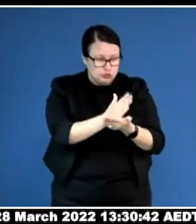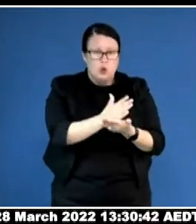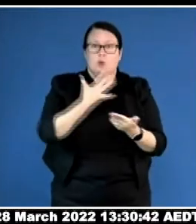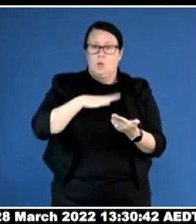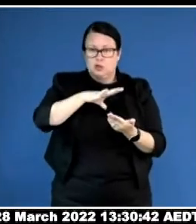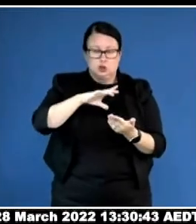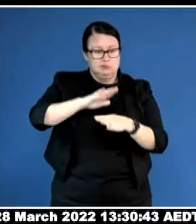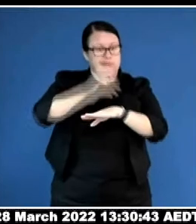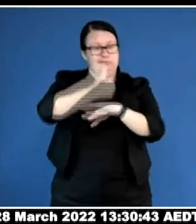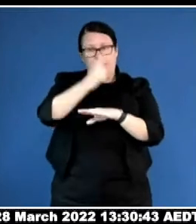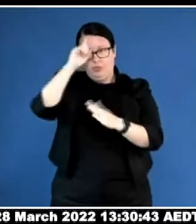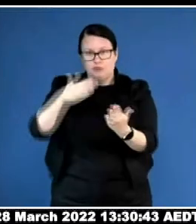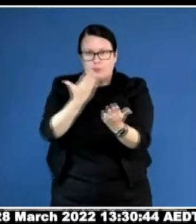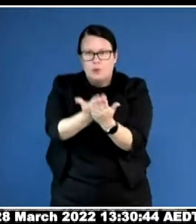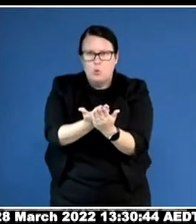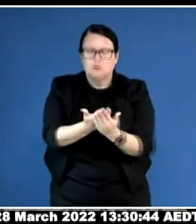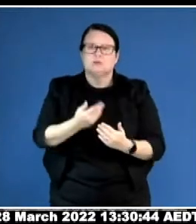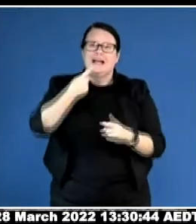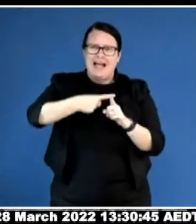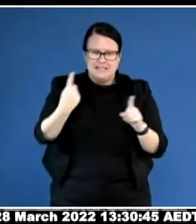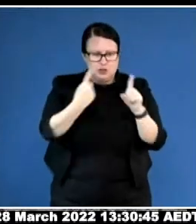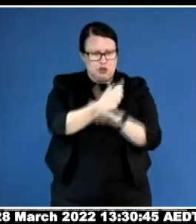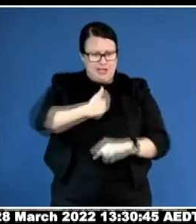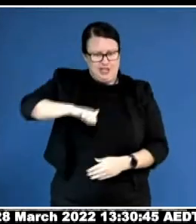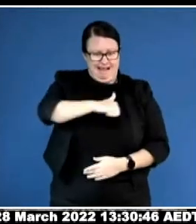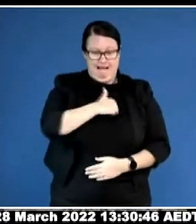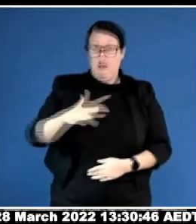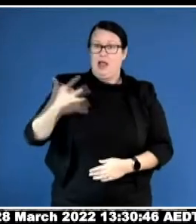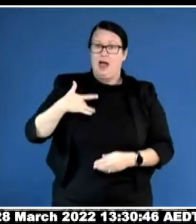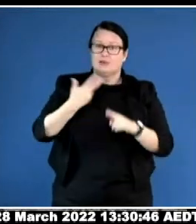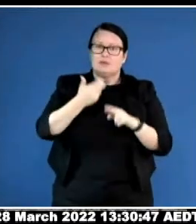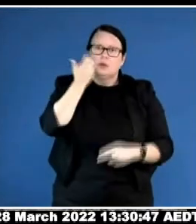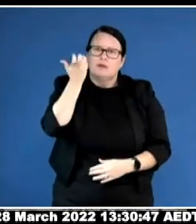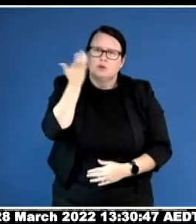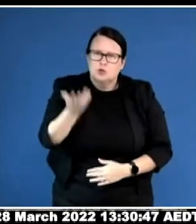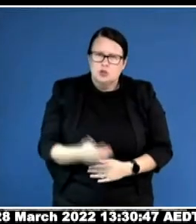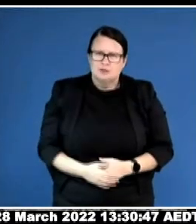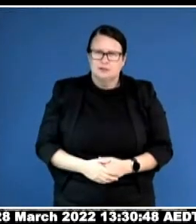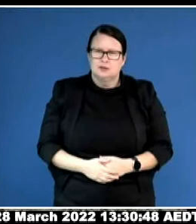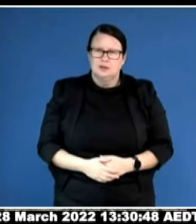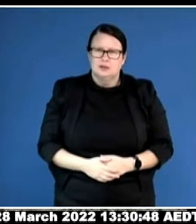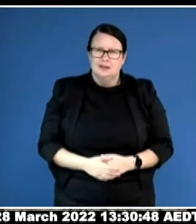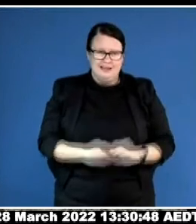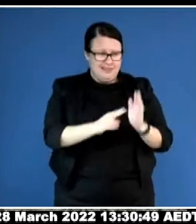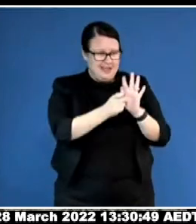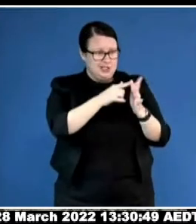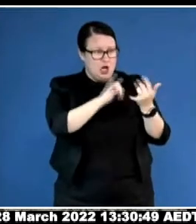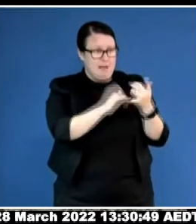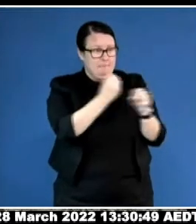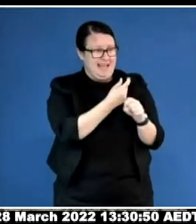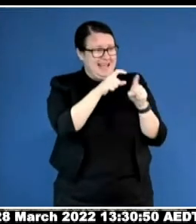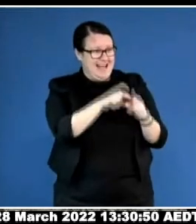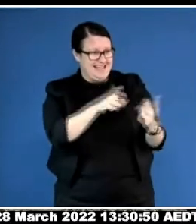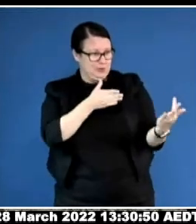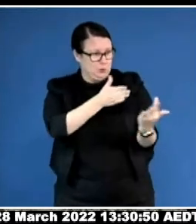to changing our lives, then, you know, making it harder for people to access, to have choice and